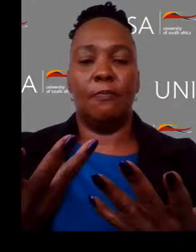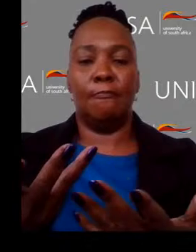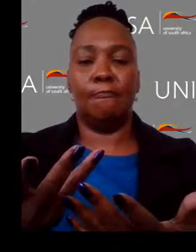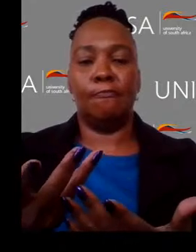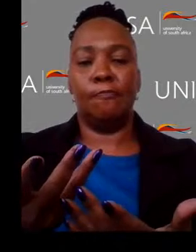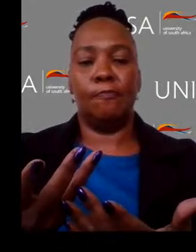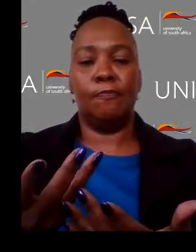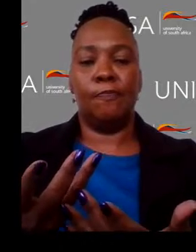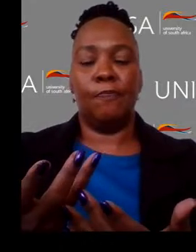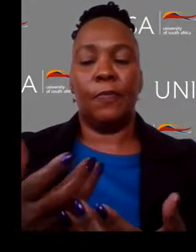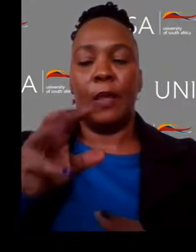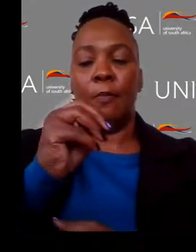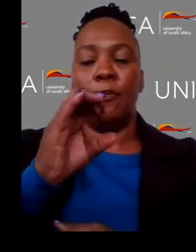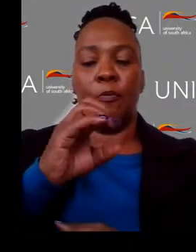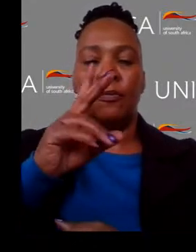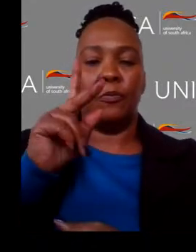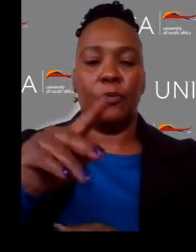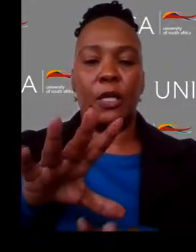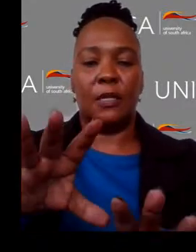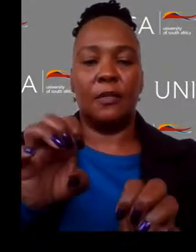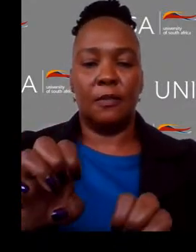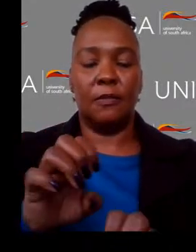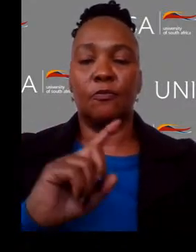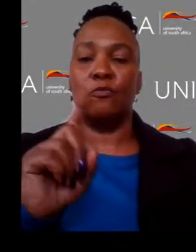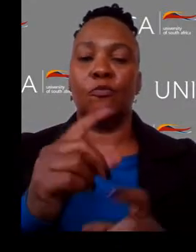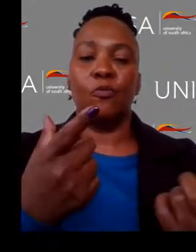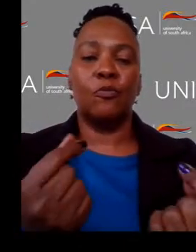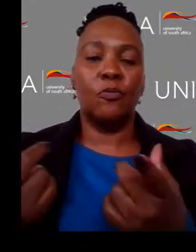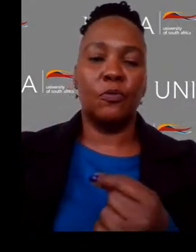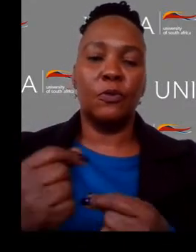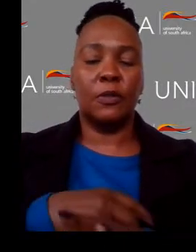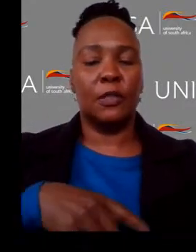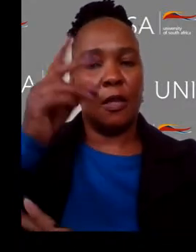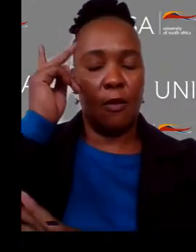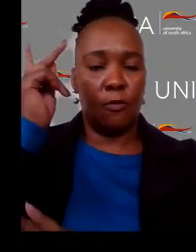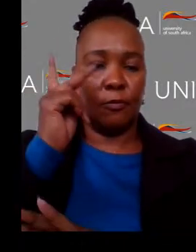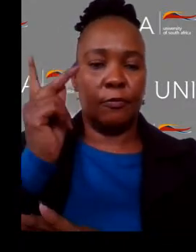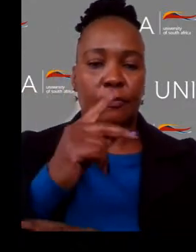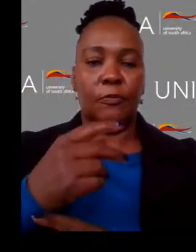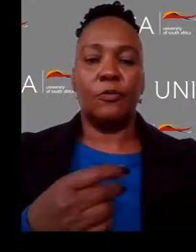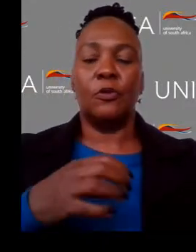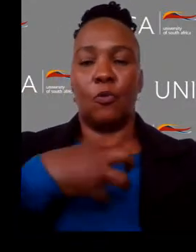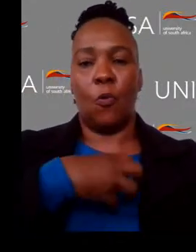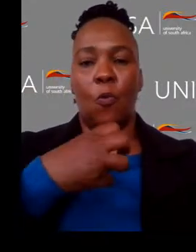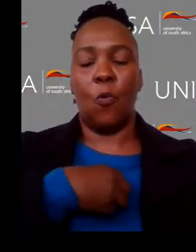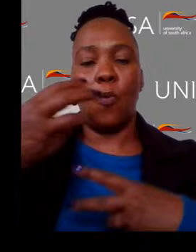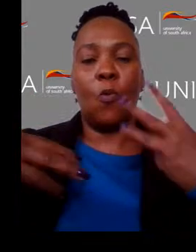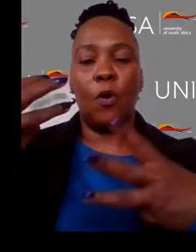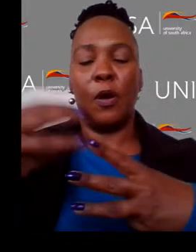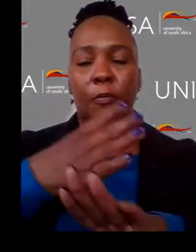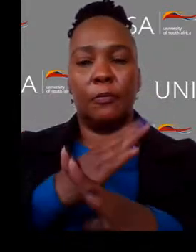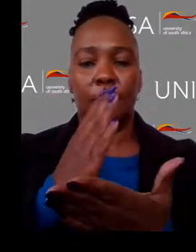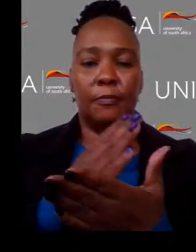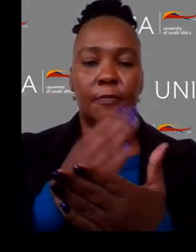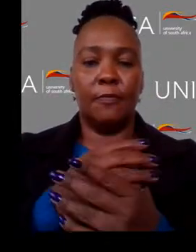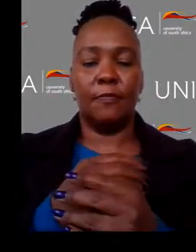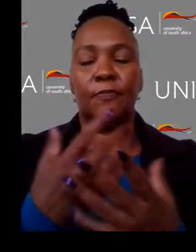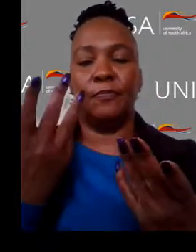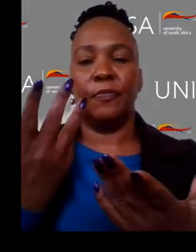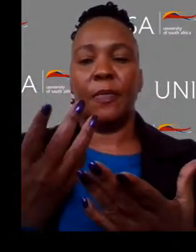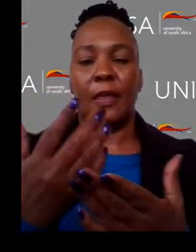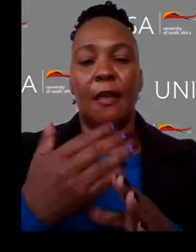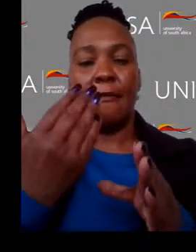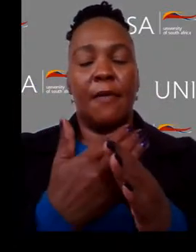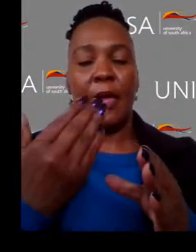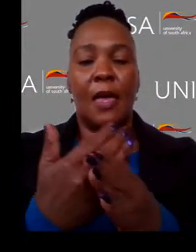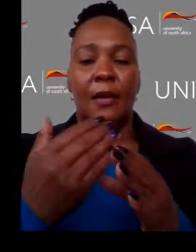the mock exam. So what you would do is acknowledge that this is your own work, You'll make sure that the file size is smaller than what